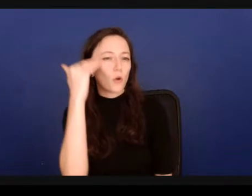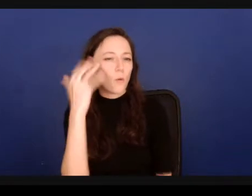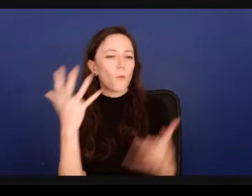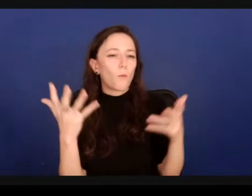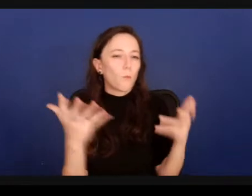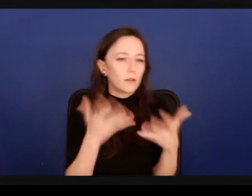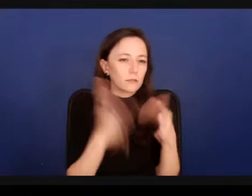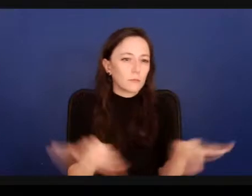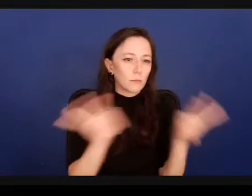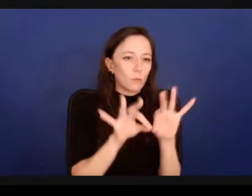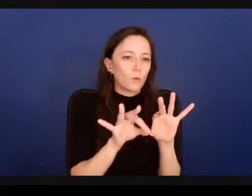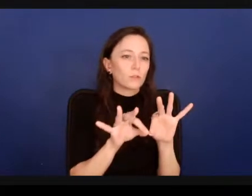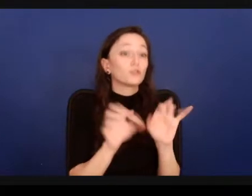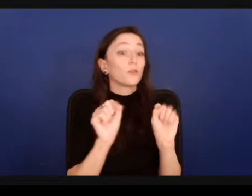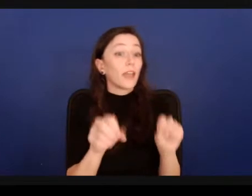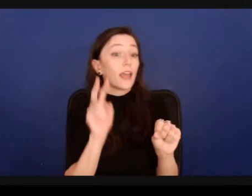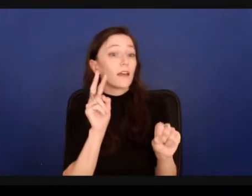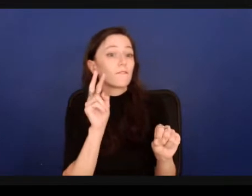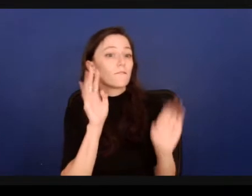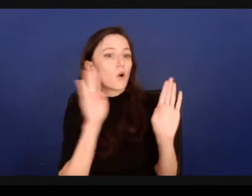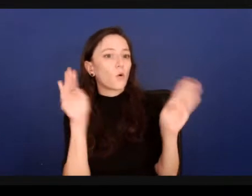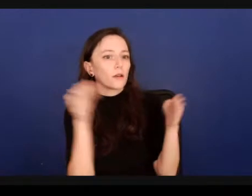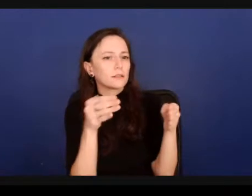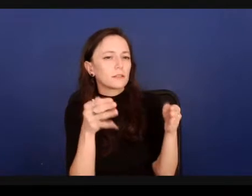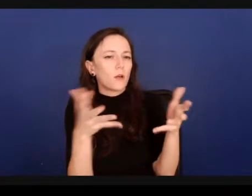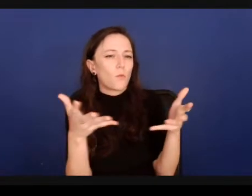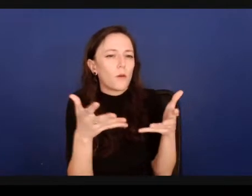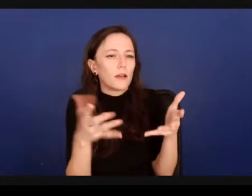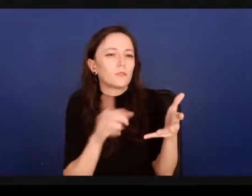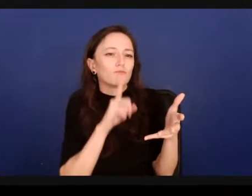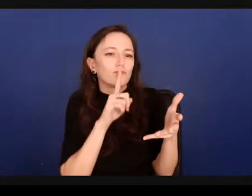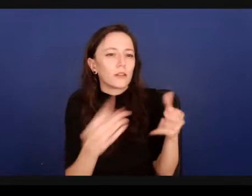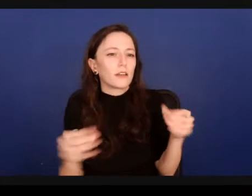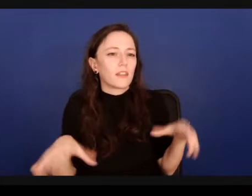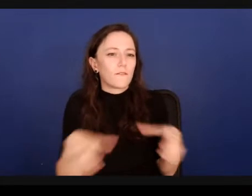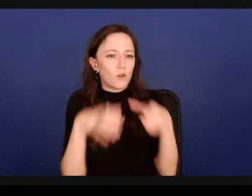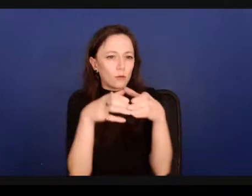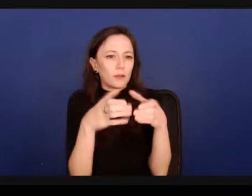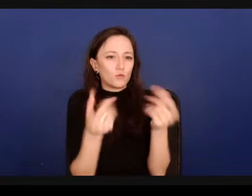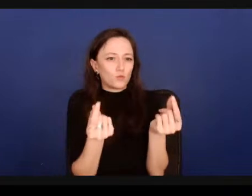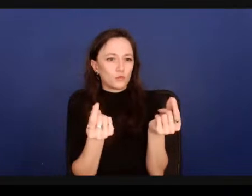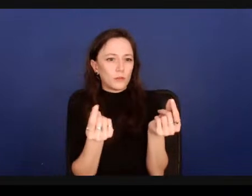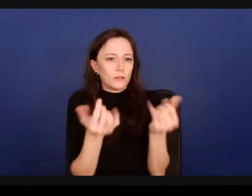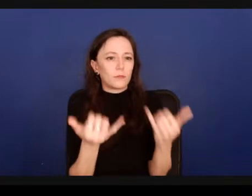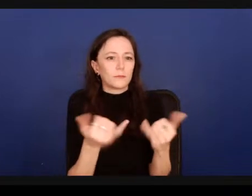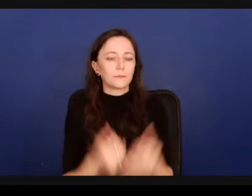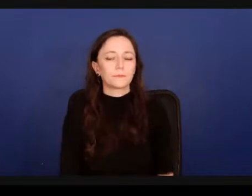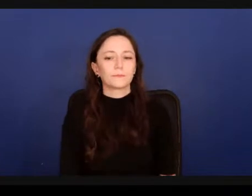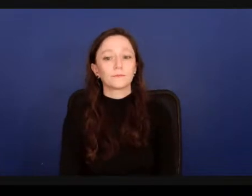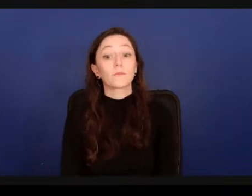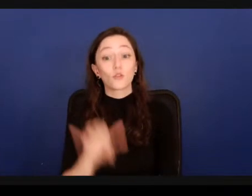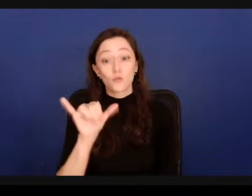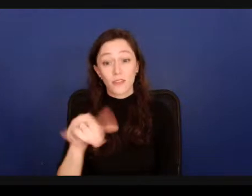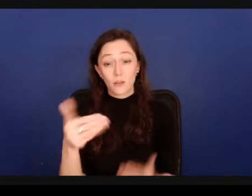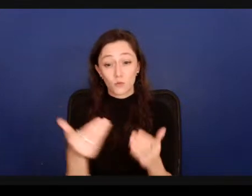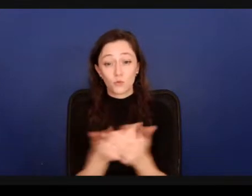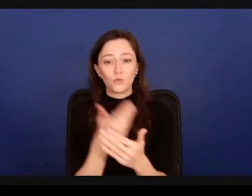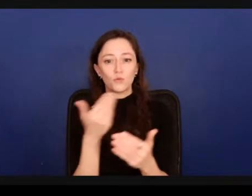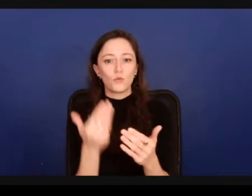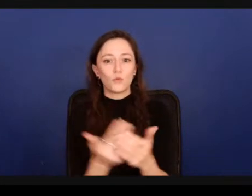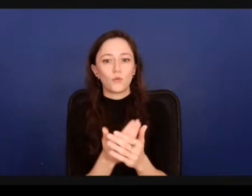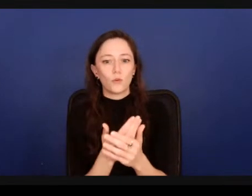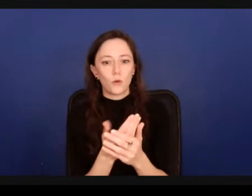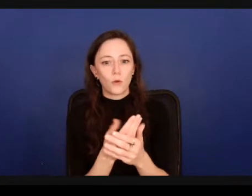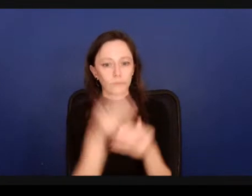on a volcano and what it's actually doing. So this is a new article, but